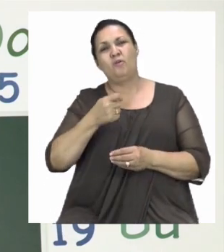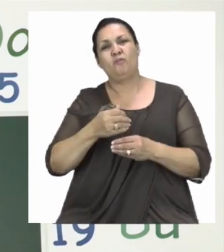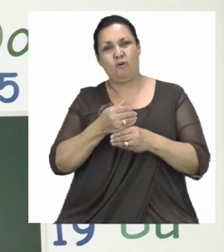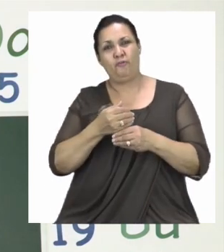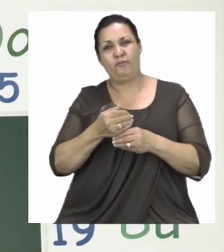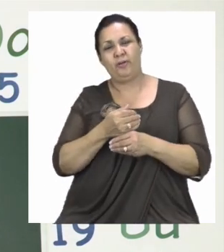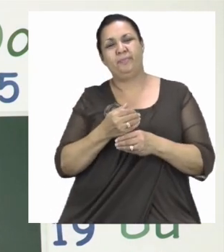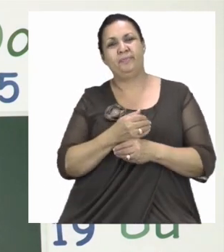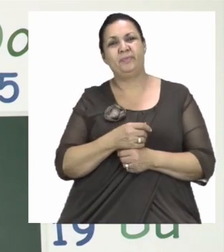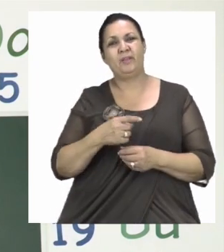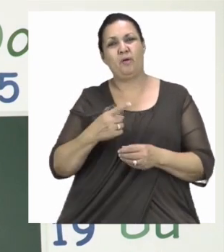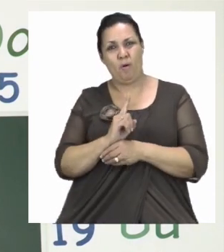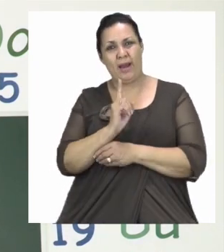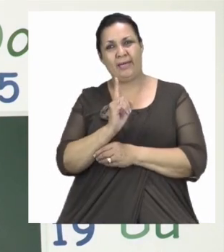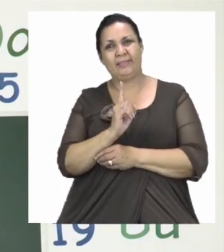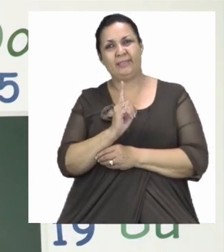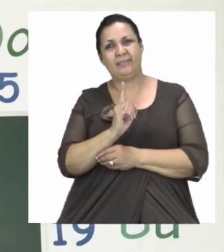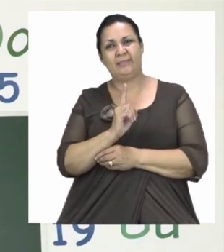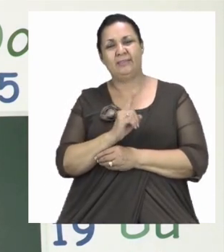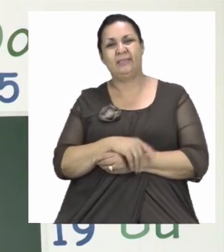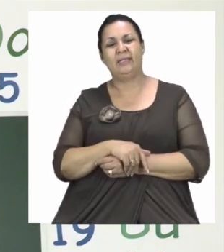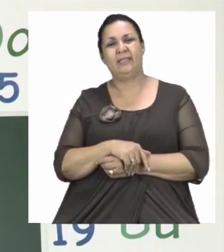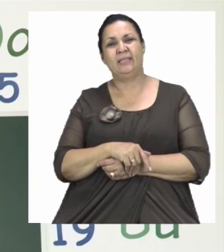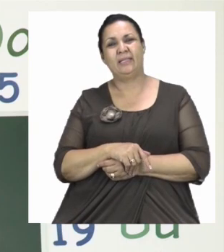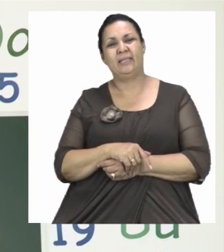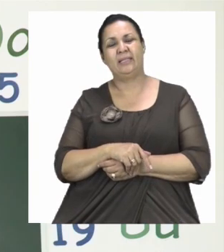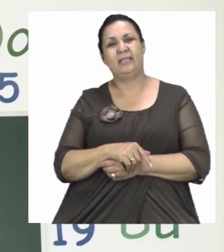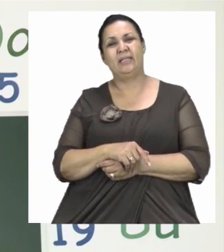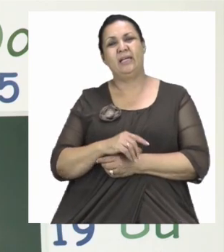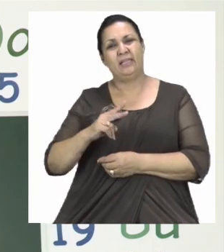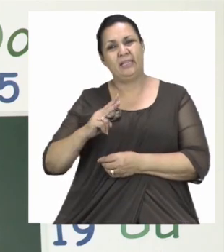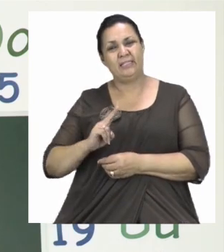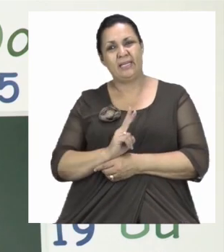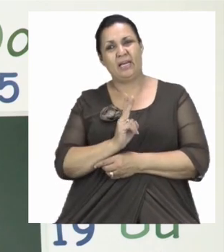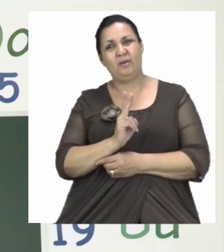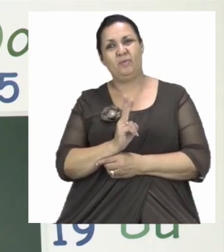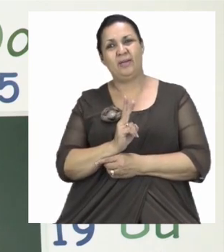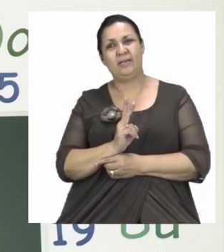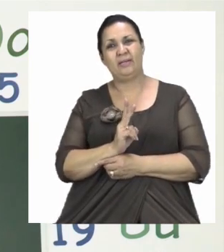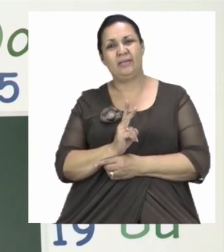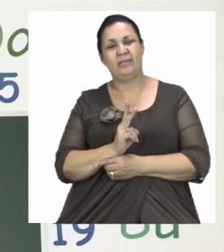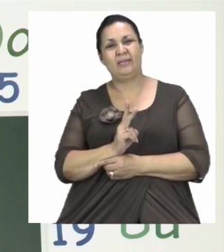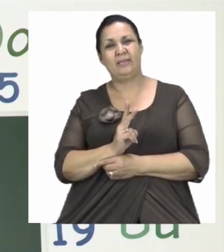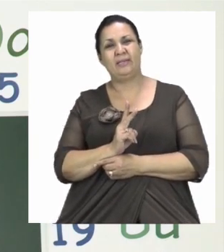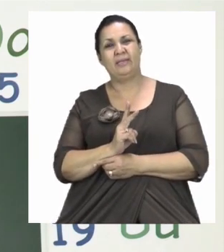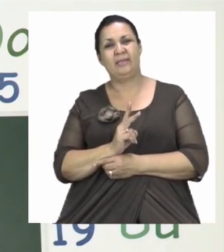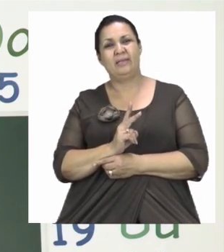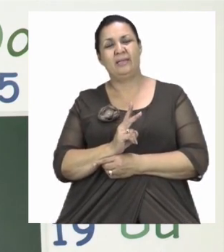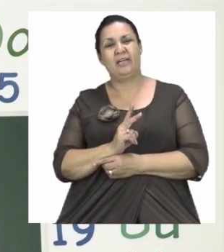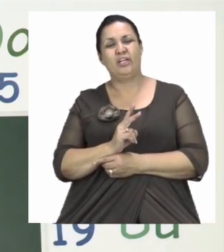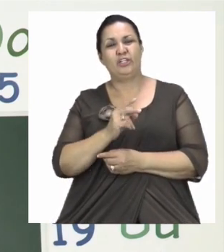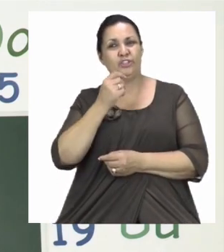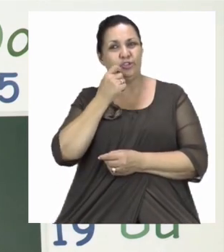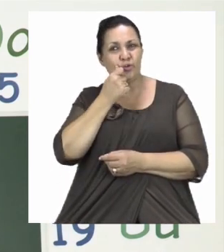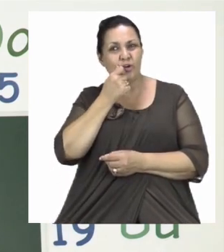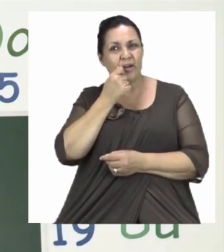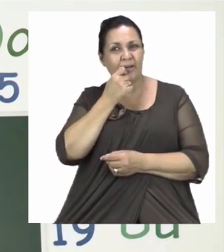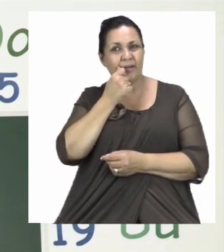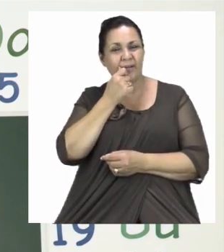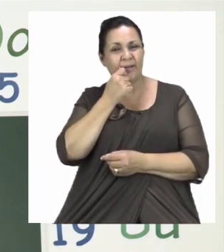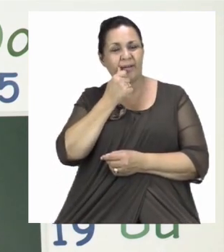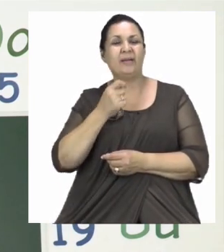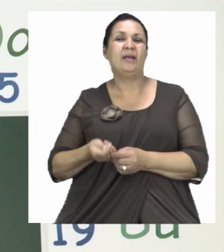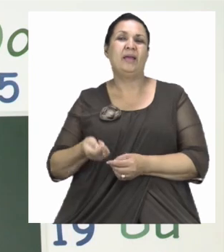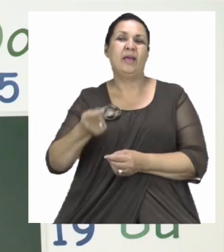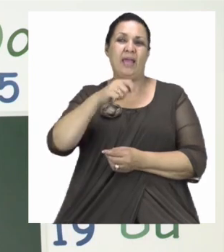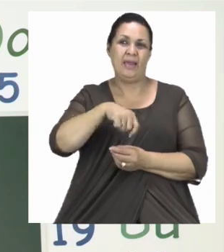our 1 ingredient. Let's move to the next one. I'm going to put some sugar.